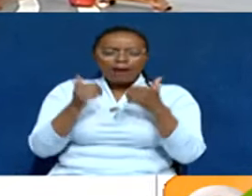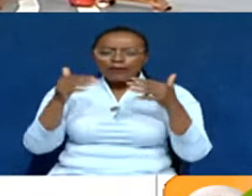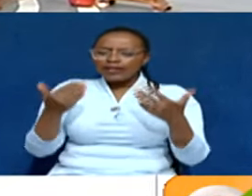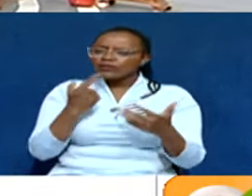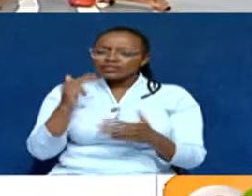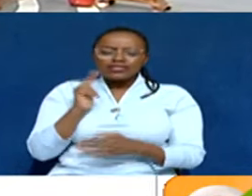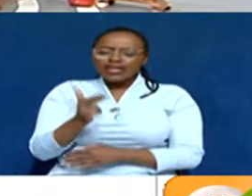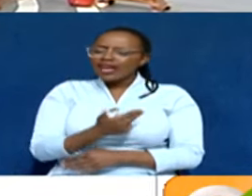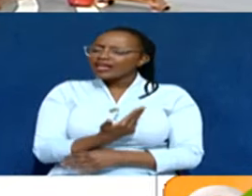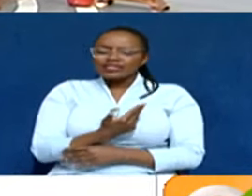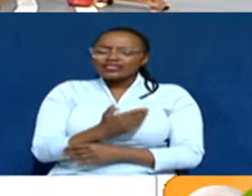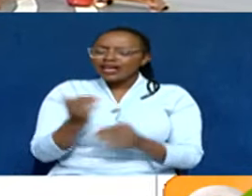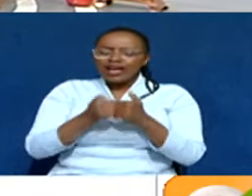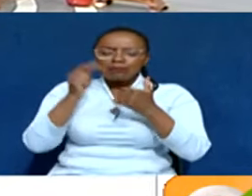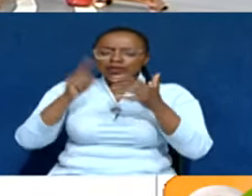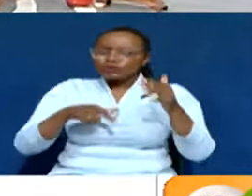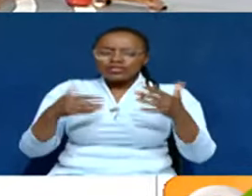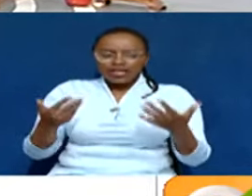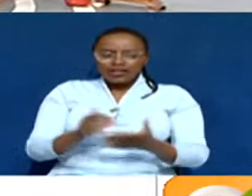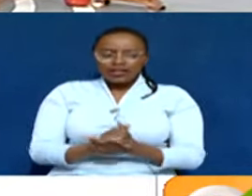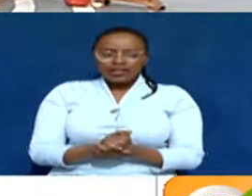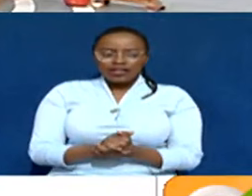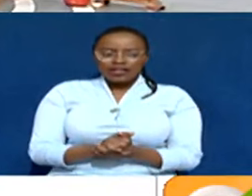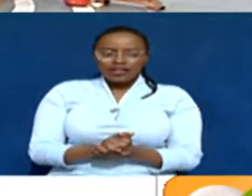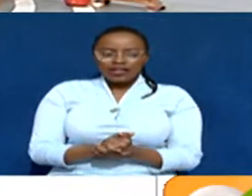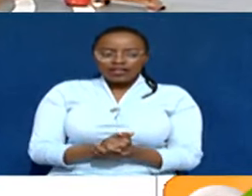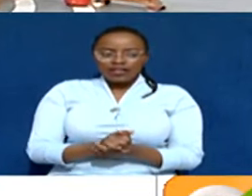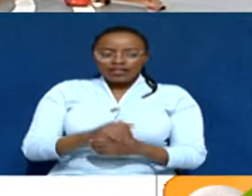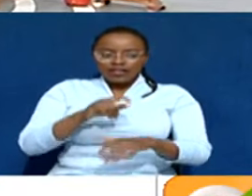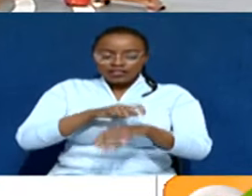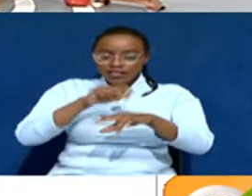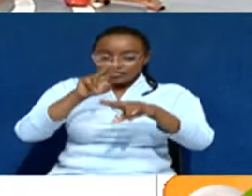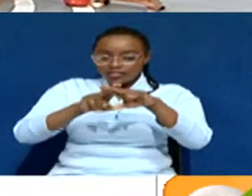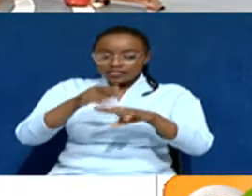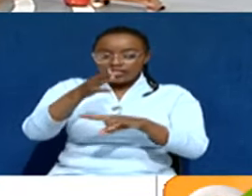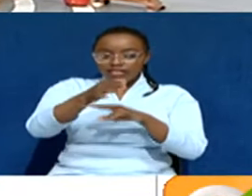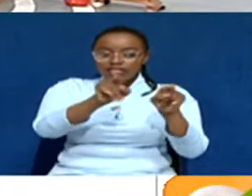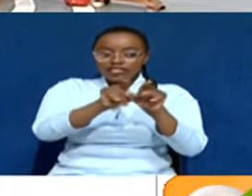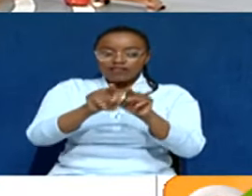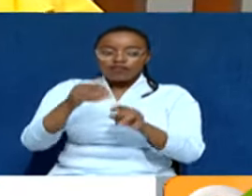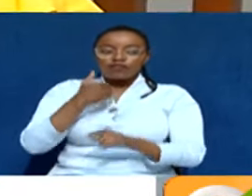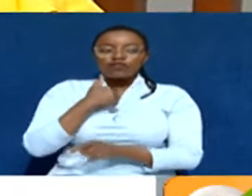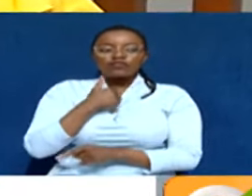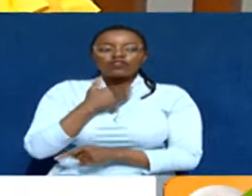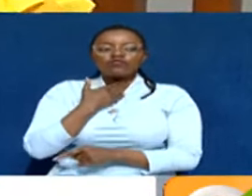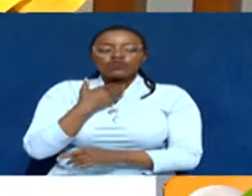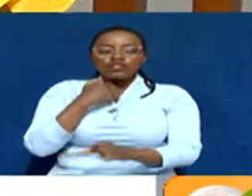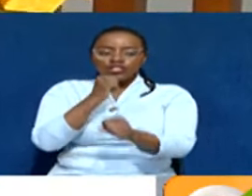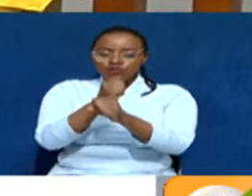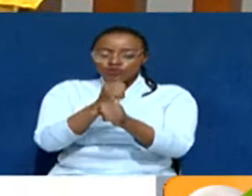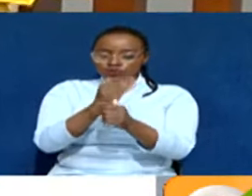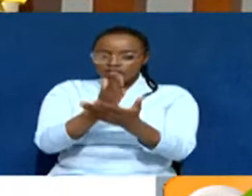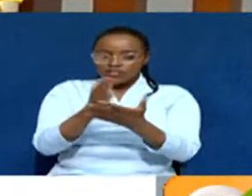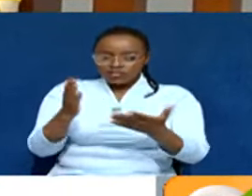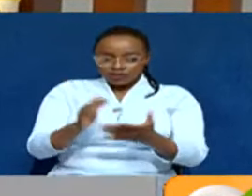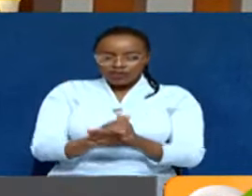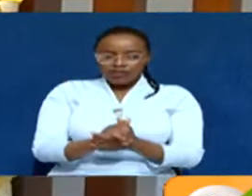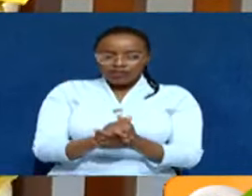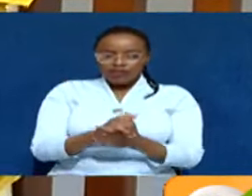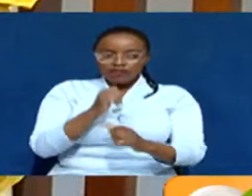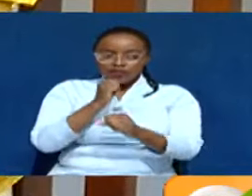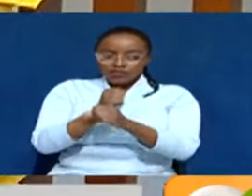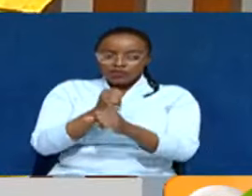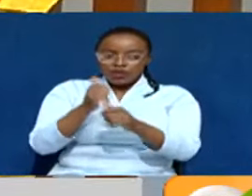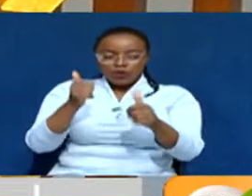happen? Tell us. Walk us through that. How did it go? Okay. This time I'm just seated around and I just wanted to do something. My life was not doing